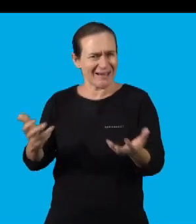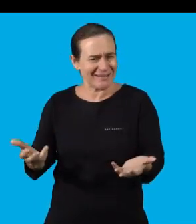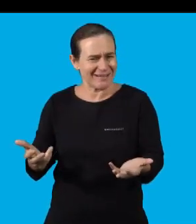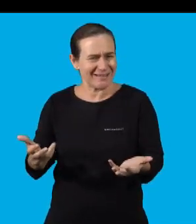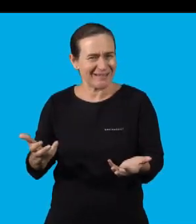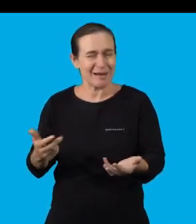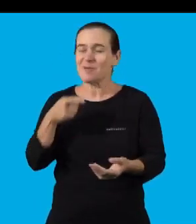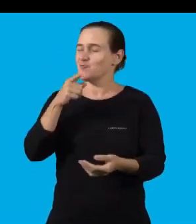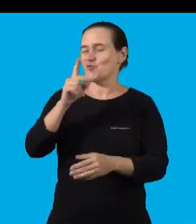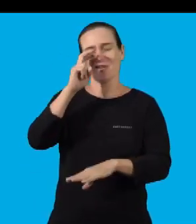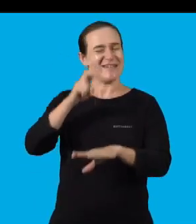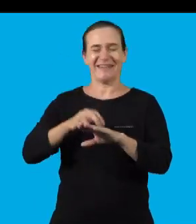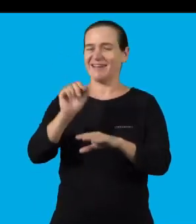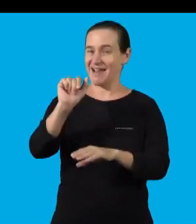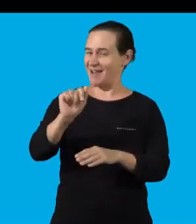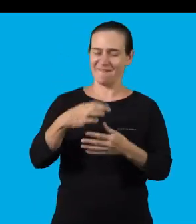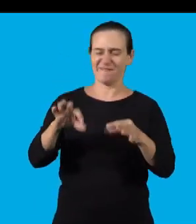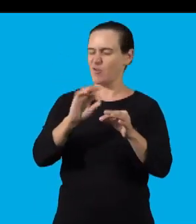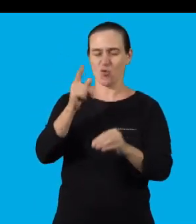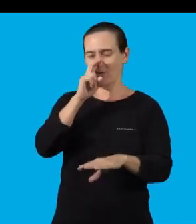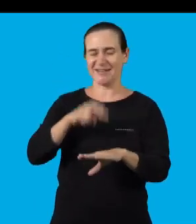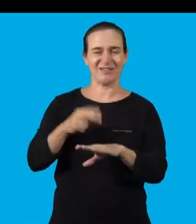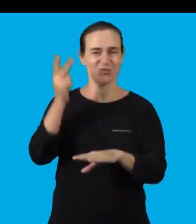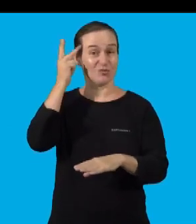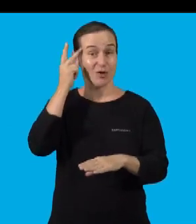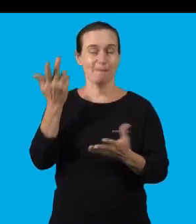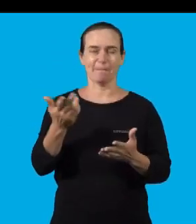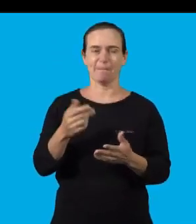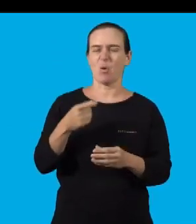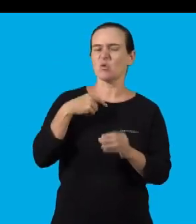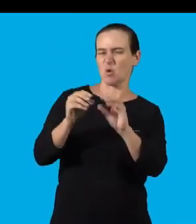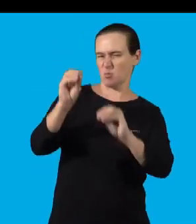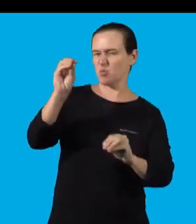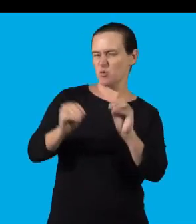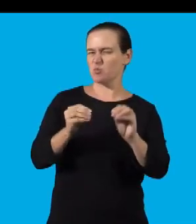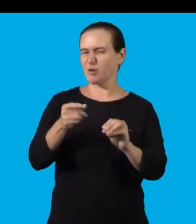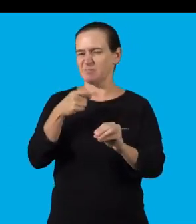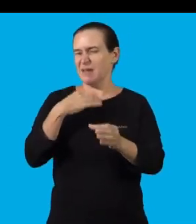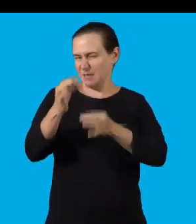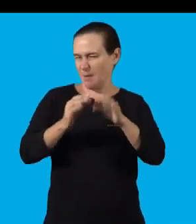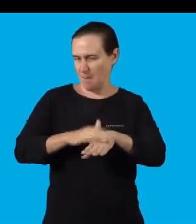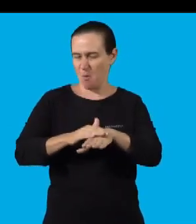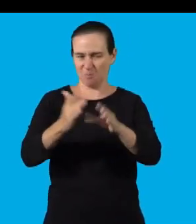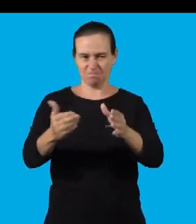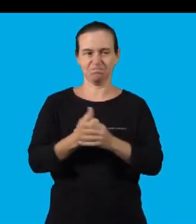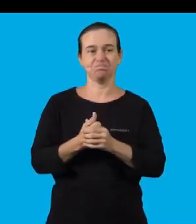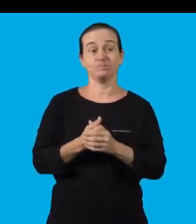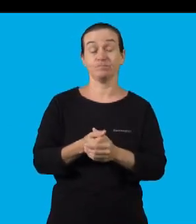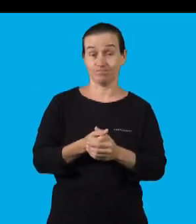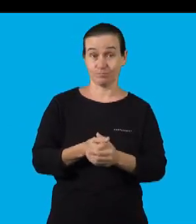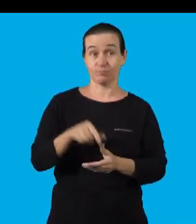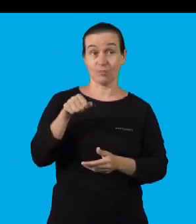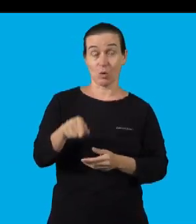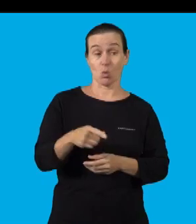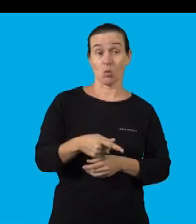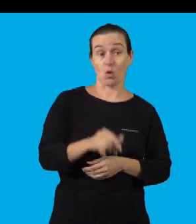you do not need to know the value of A. Let's just substitute and see what I'm talking about. So this is y is